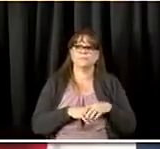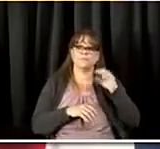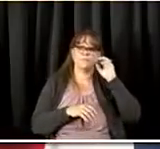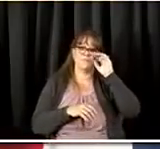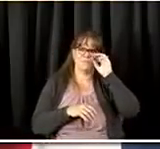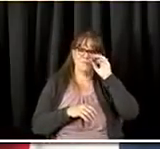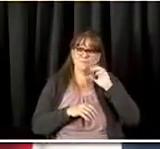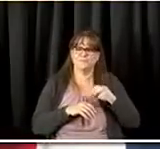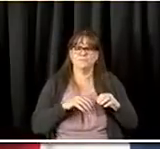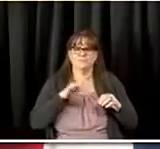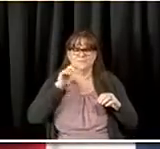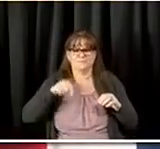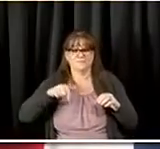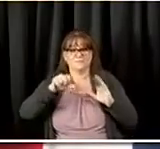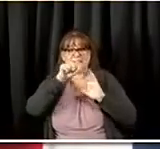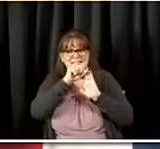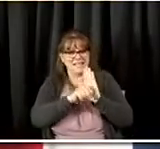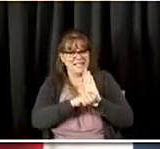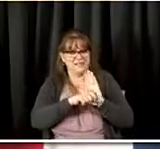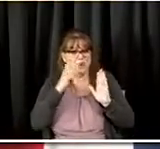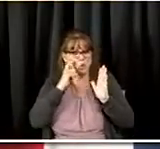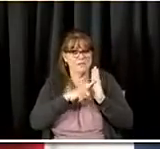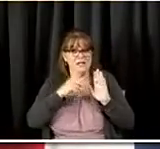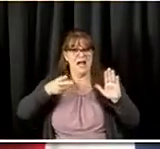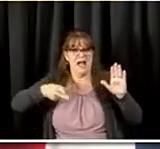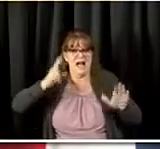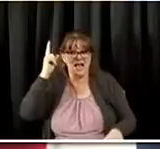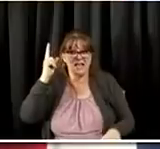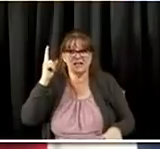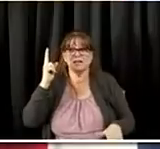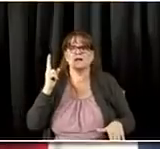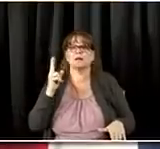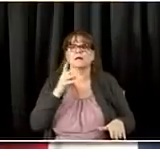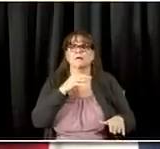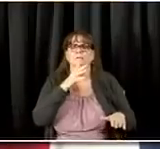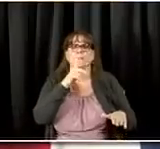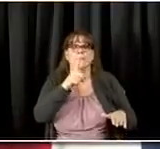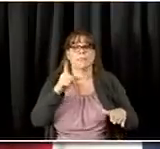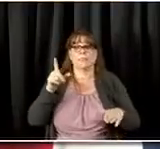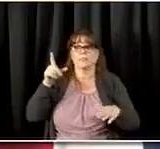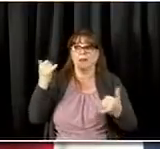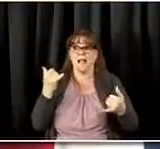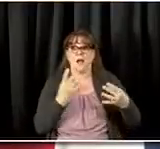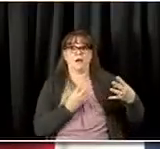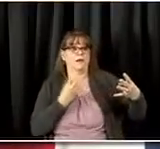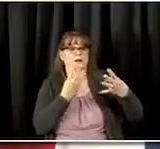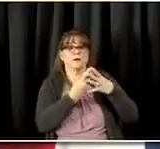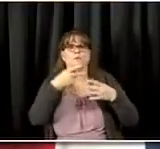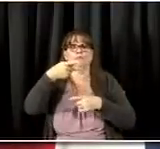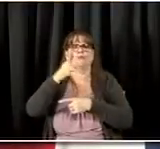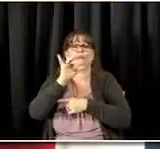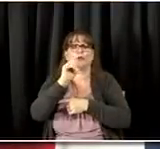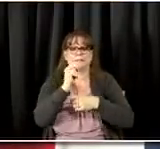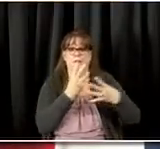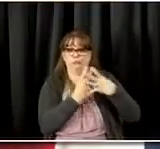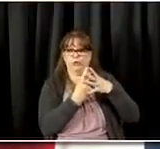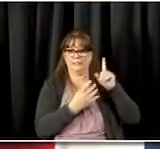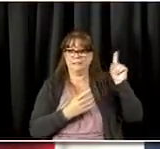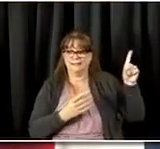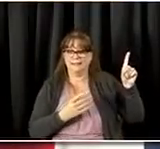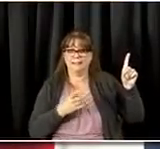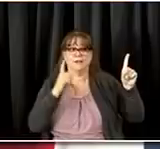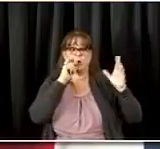largest outbreaks occurring in Colorado jails and prisons, I'm wondering if the current strategy of targeted and surveillance testing is